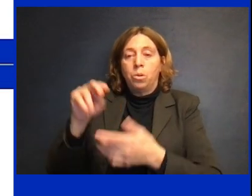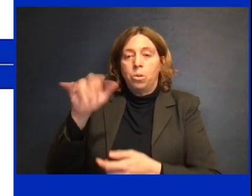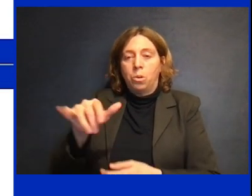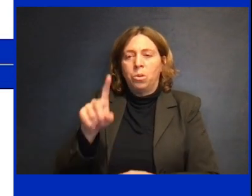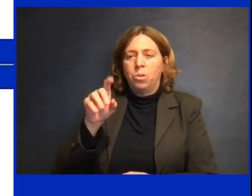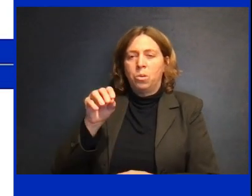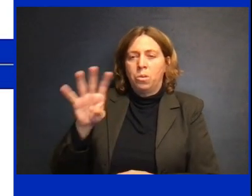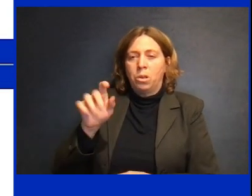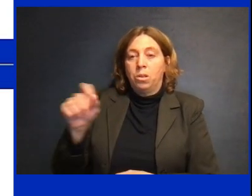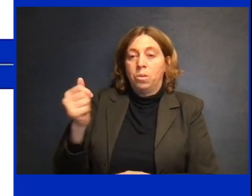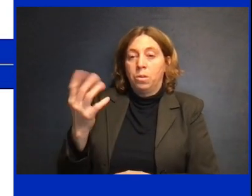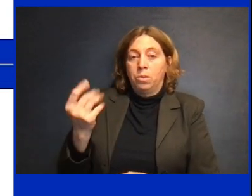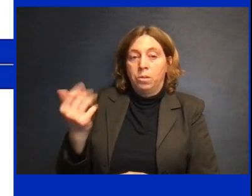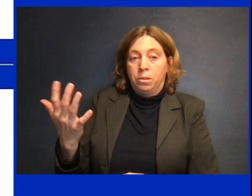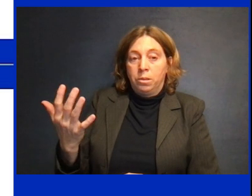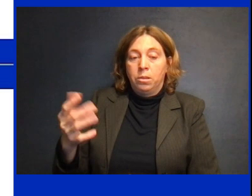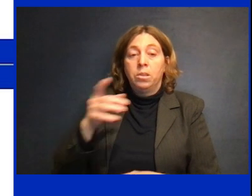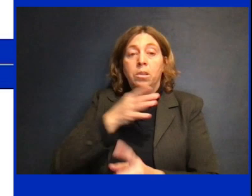code